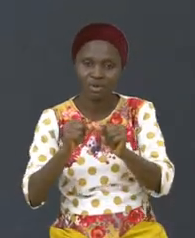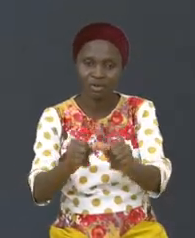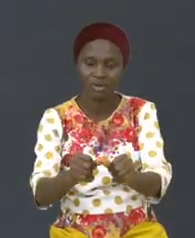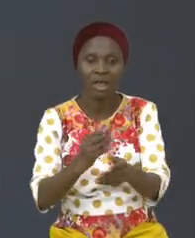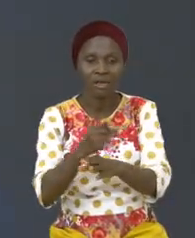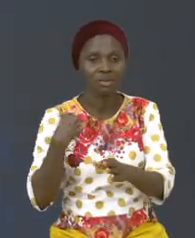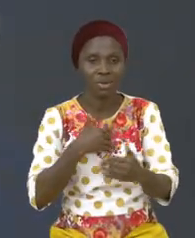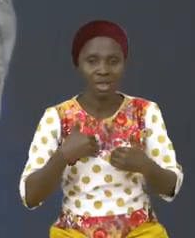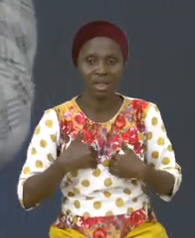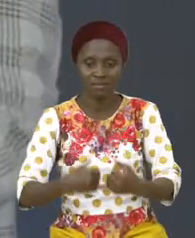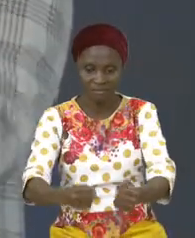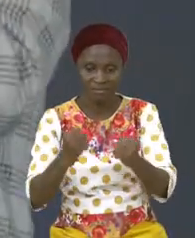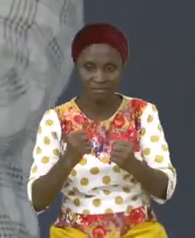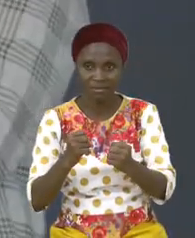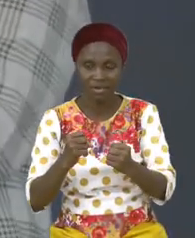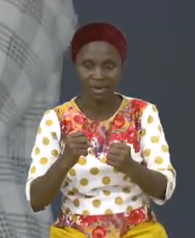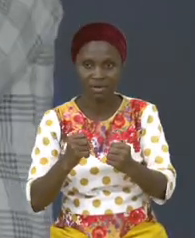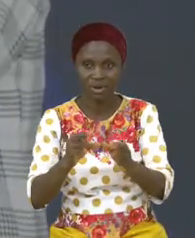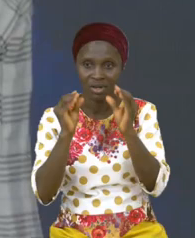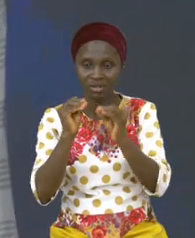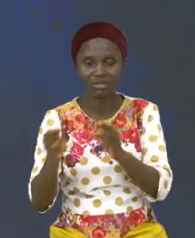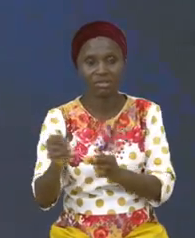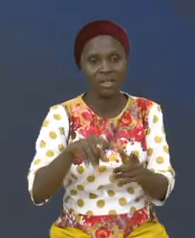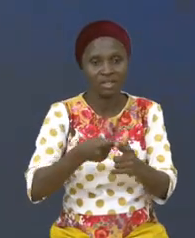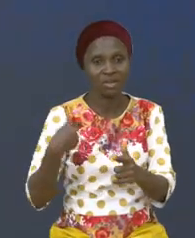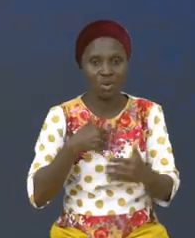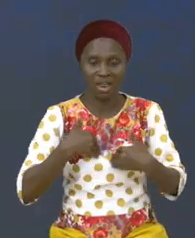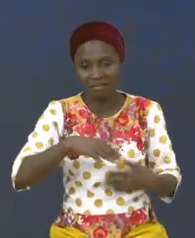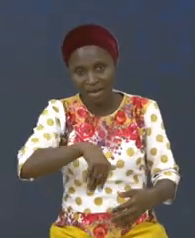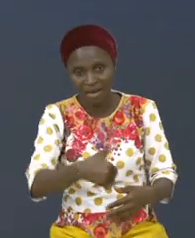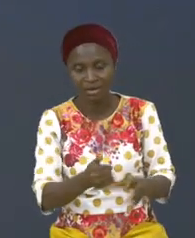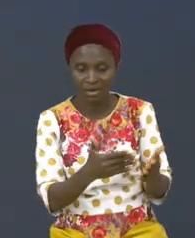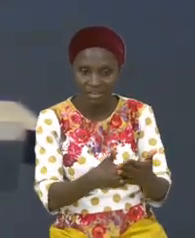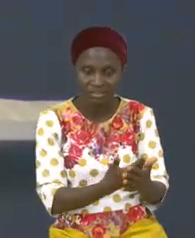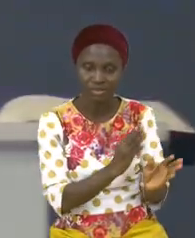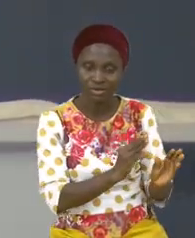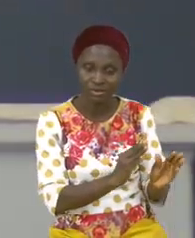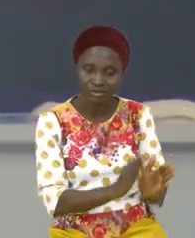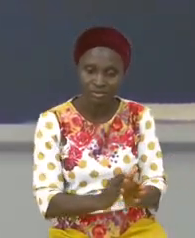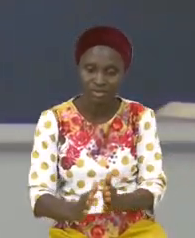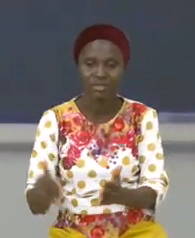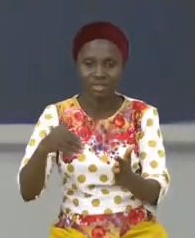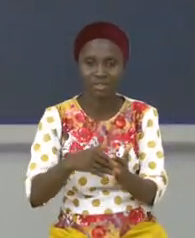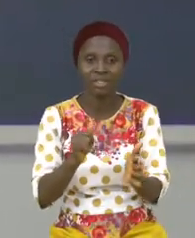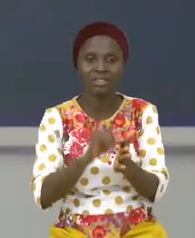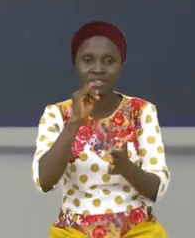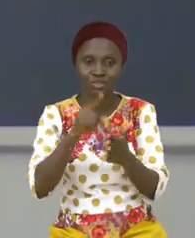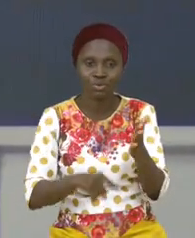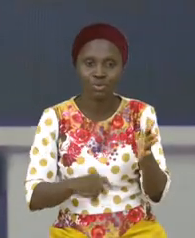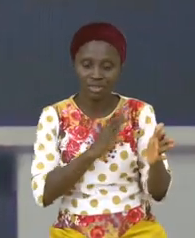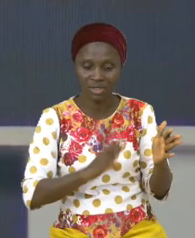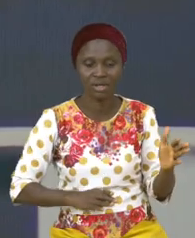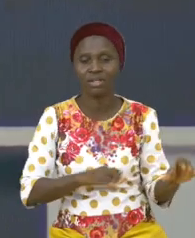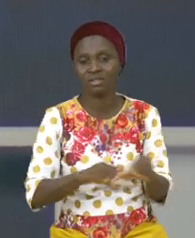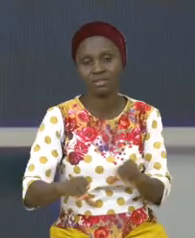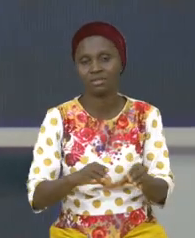them. Then we have a new search again. That's what Christ does. He did it for